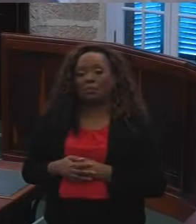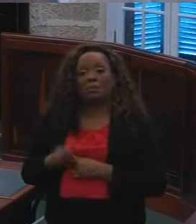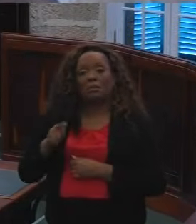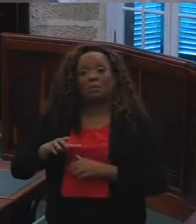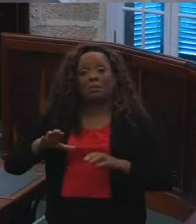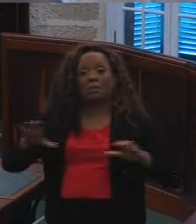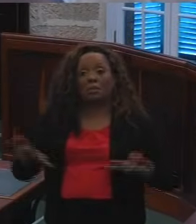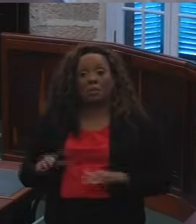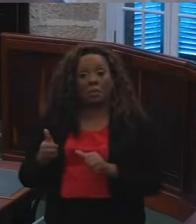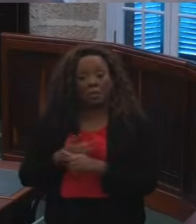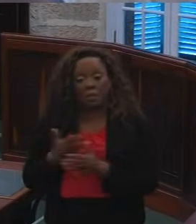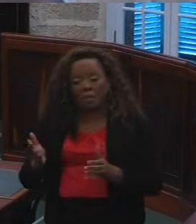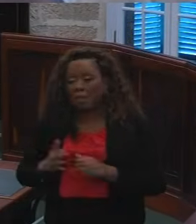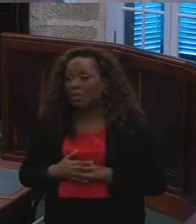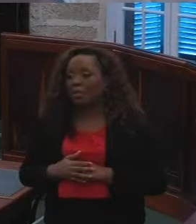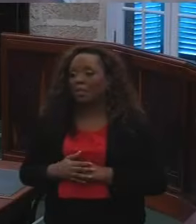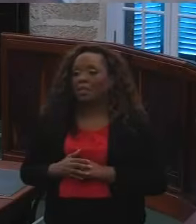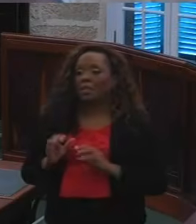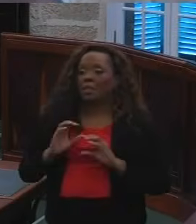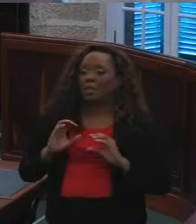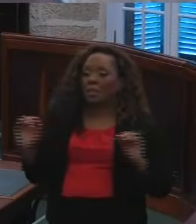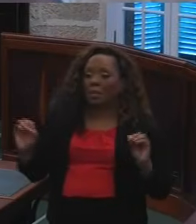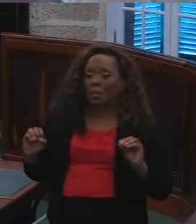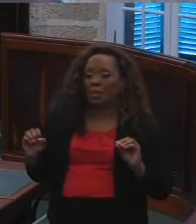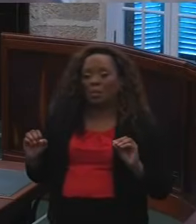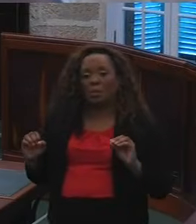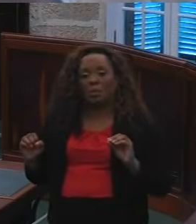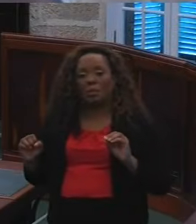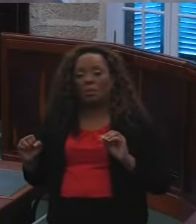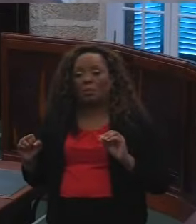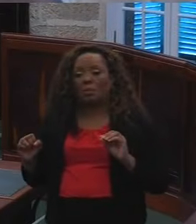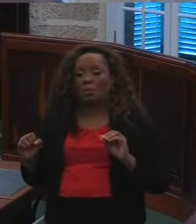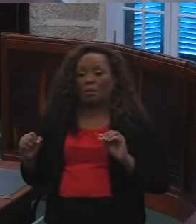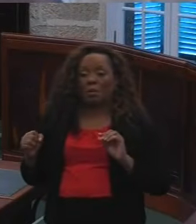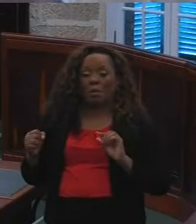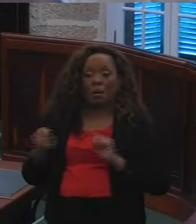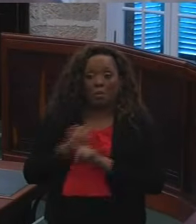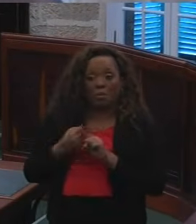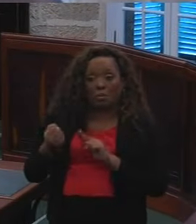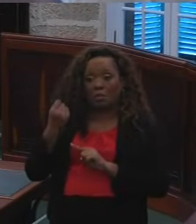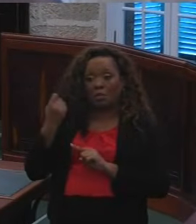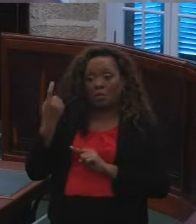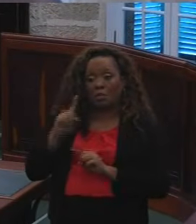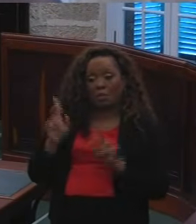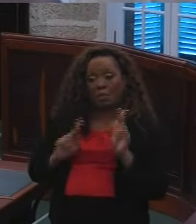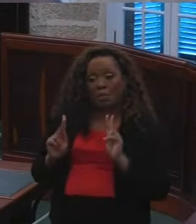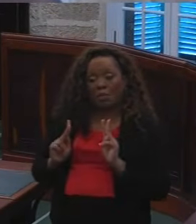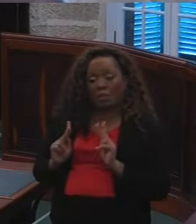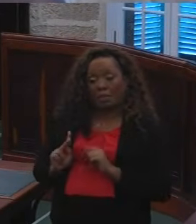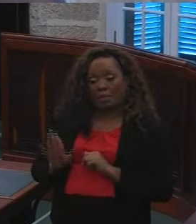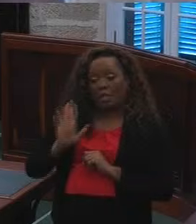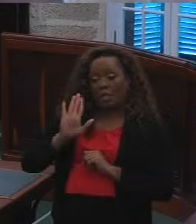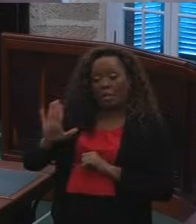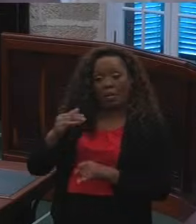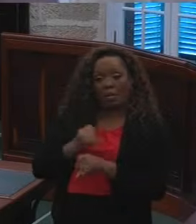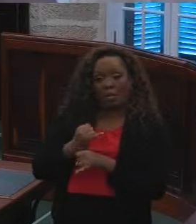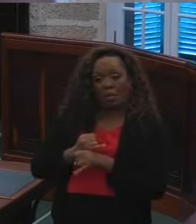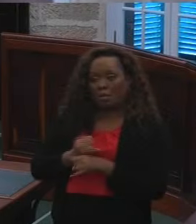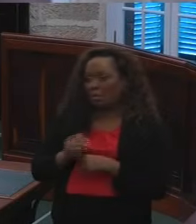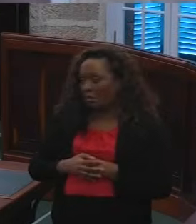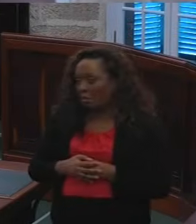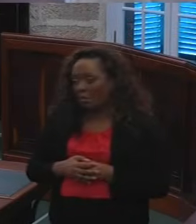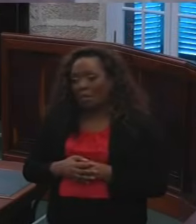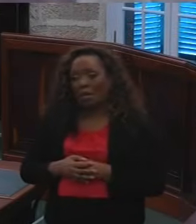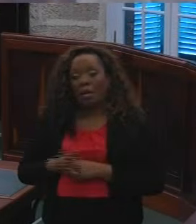everything to prevent abuse of older persons under your care, and that there is no form of abuse for persons under